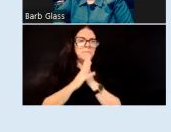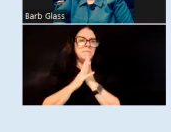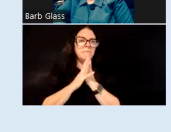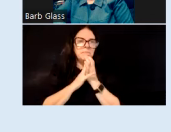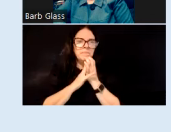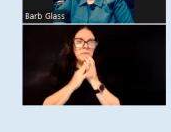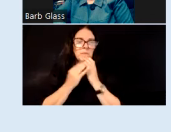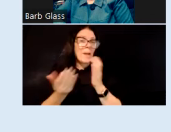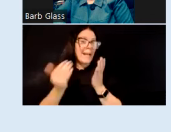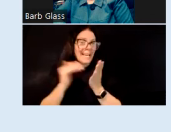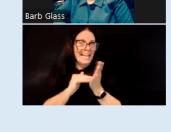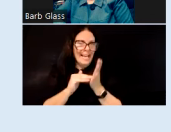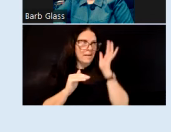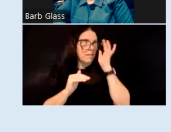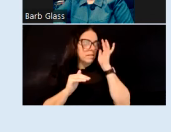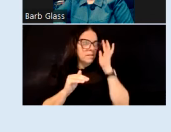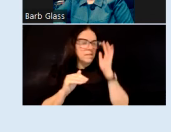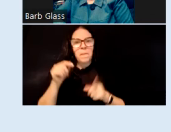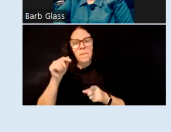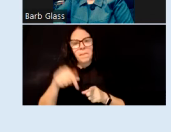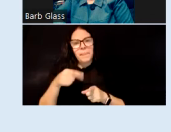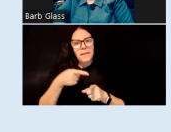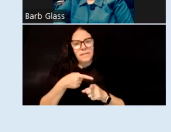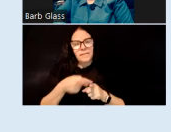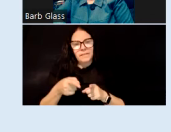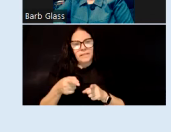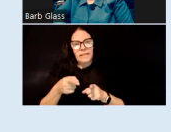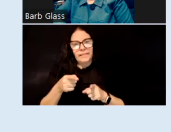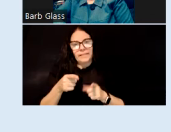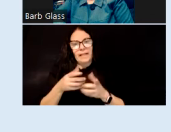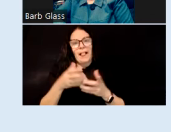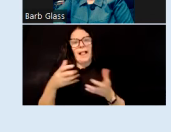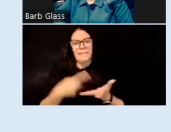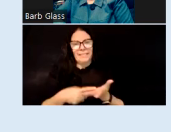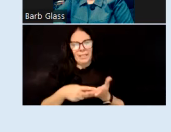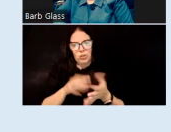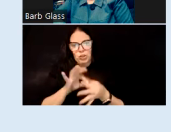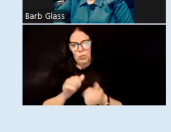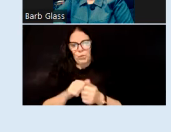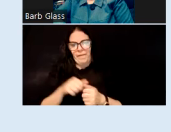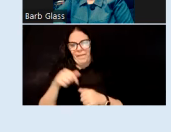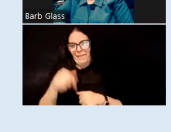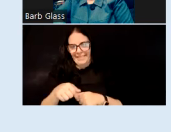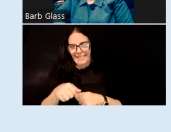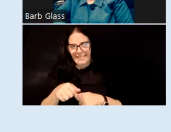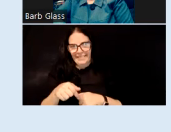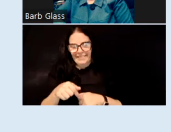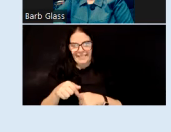this is an area that there's a lot of discussion that goes on about this particular piece.